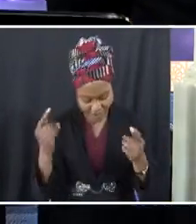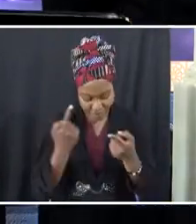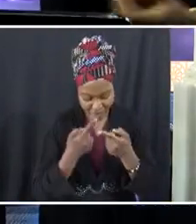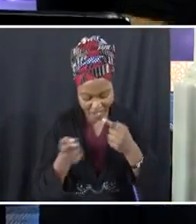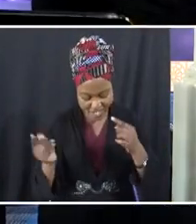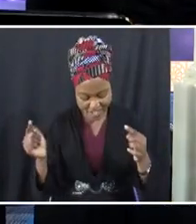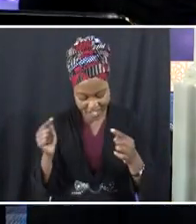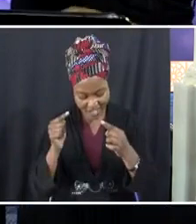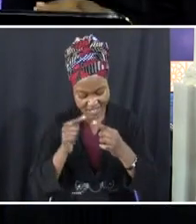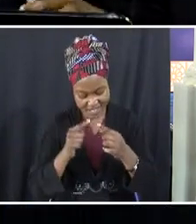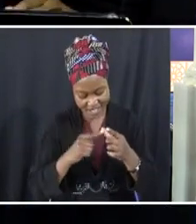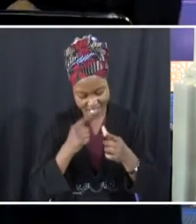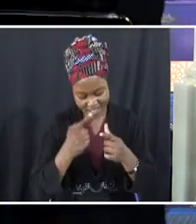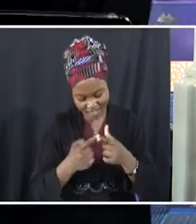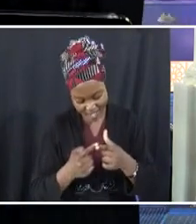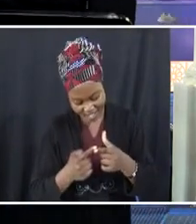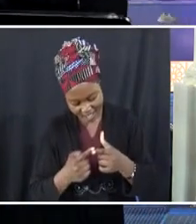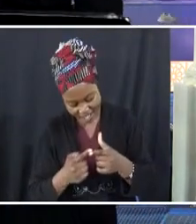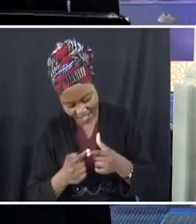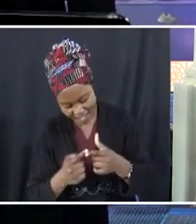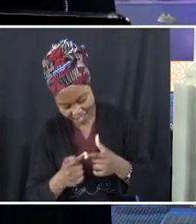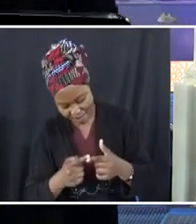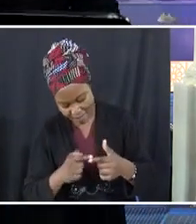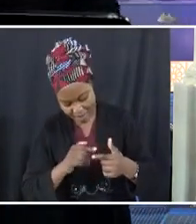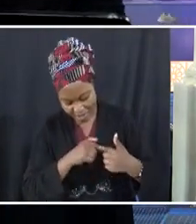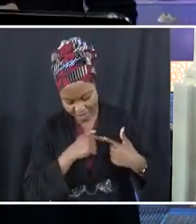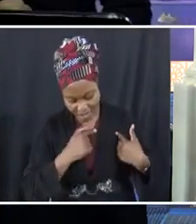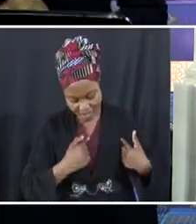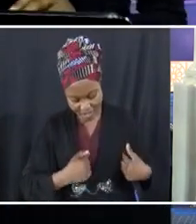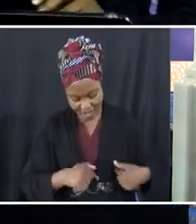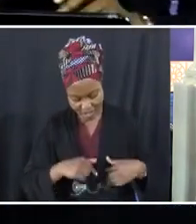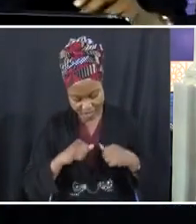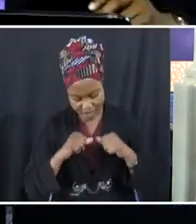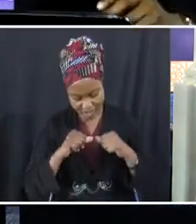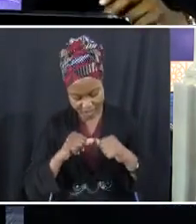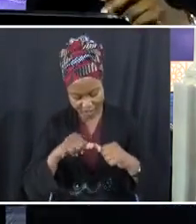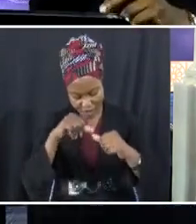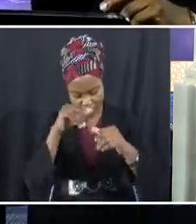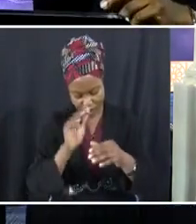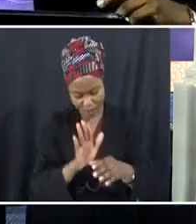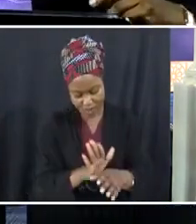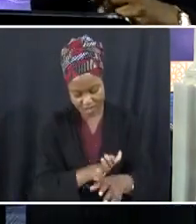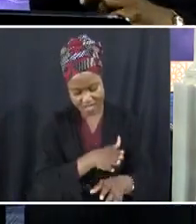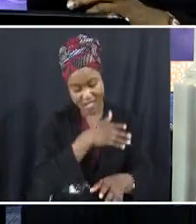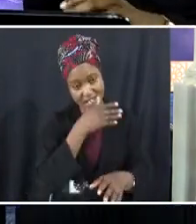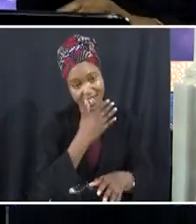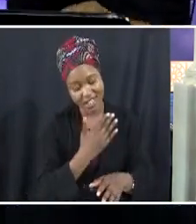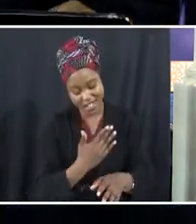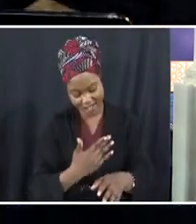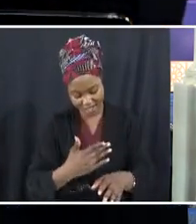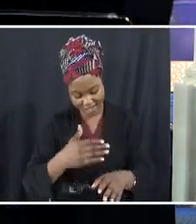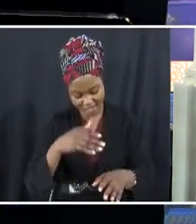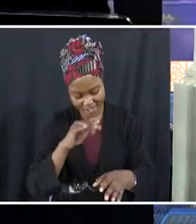smile. But until then, my heart will go on